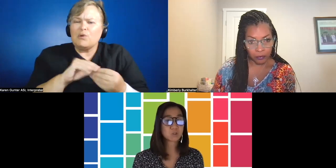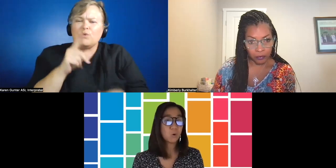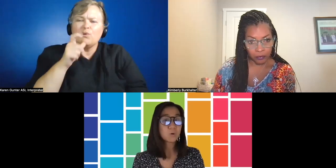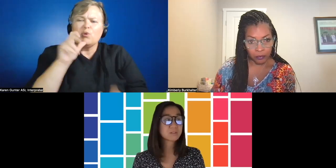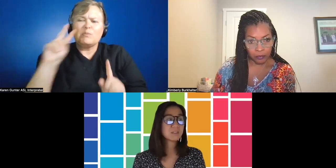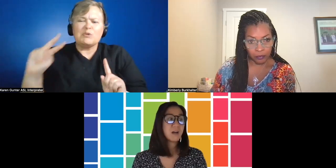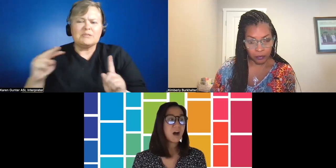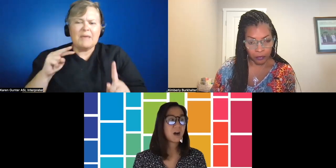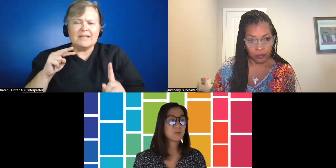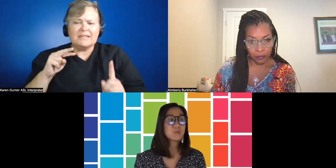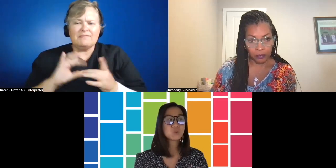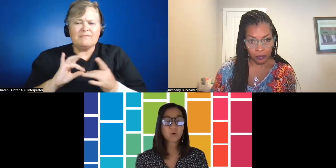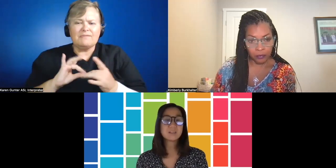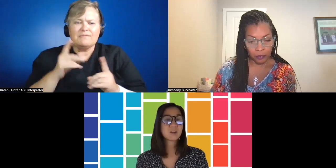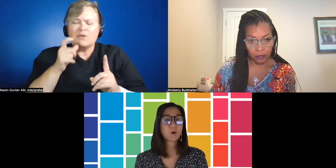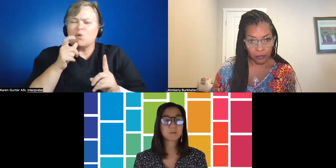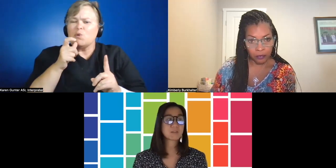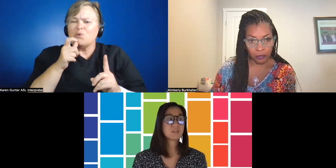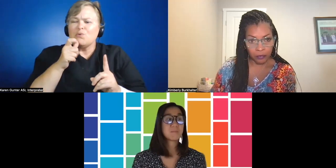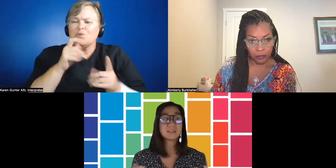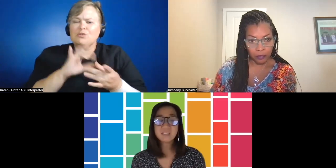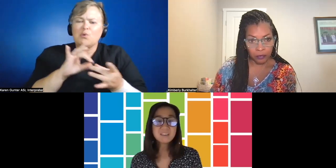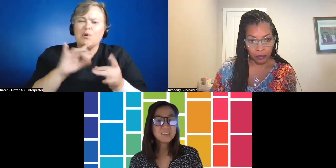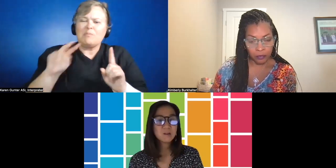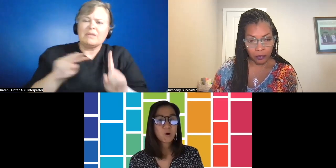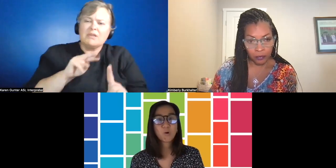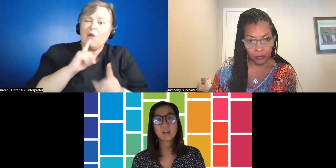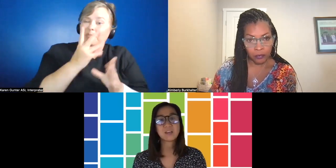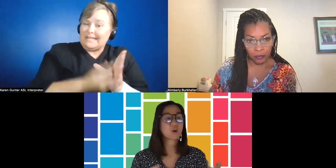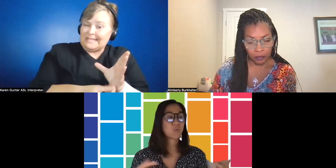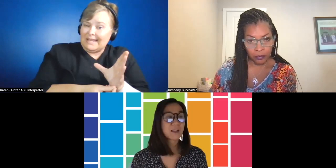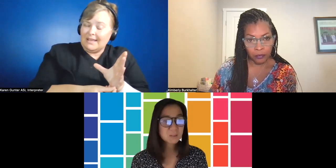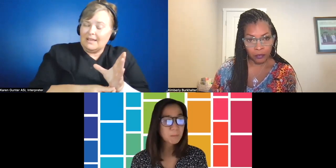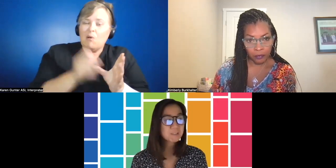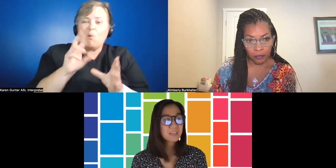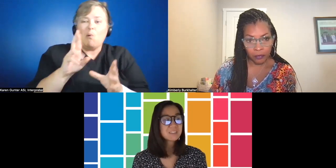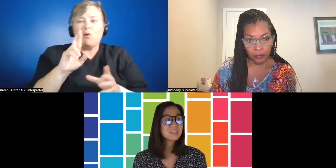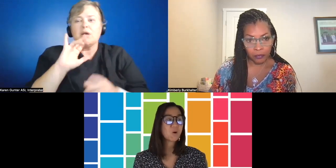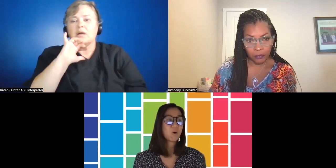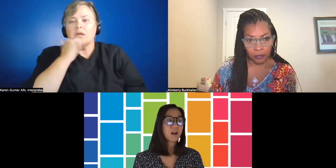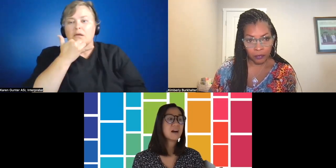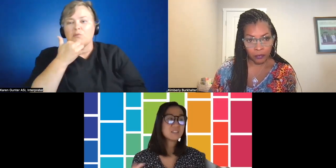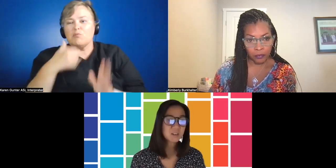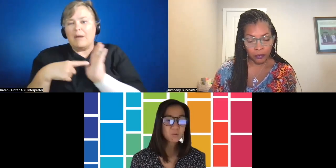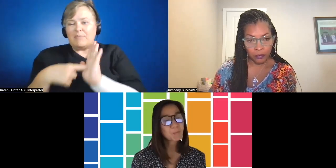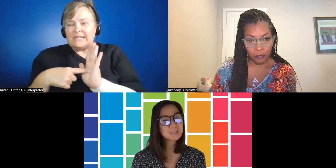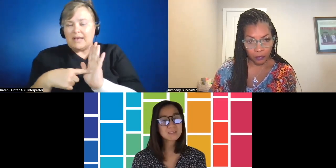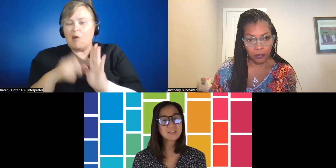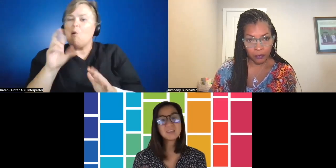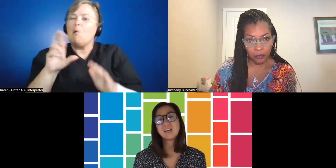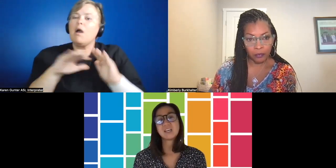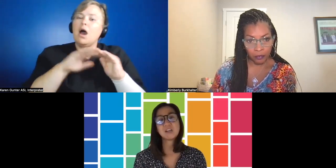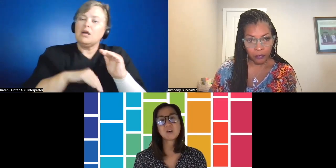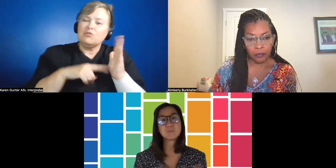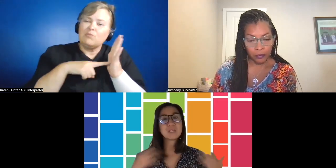are told, whose stories or perspectives are missing or incorrectly represented or